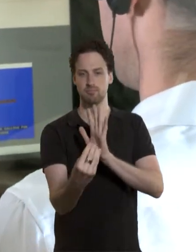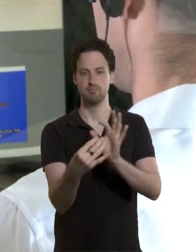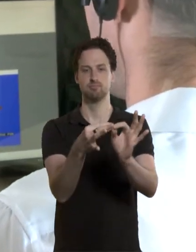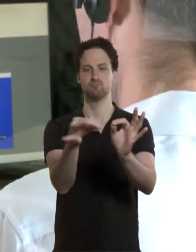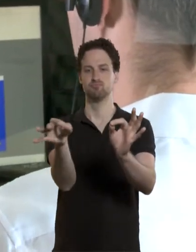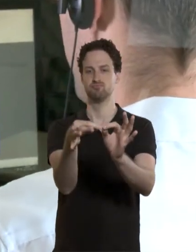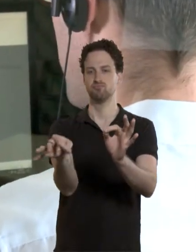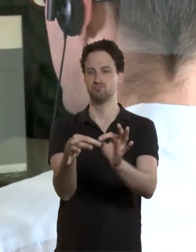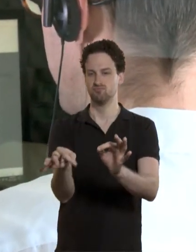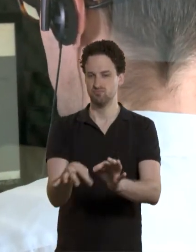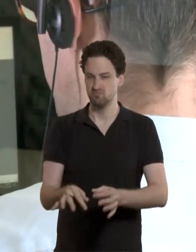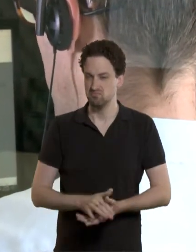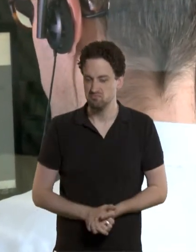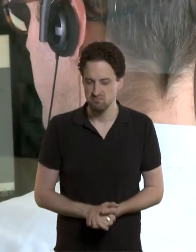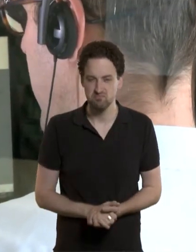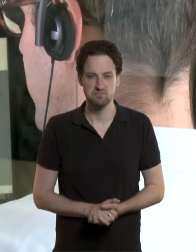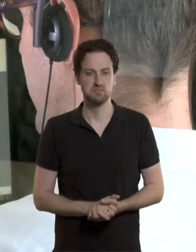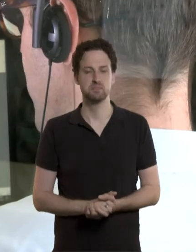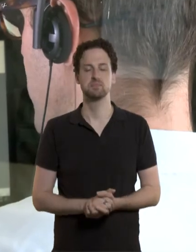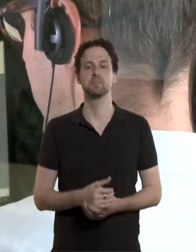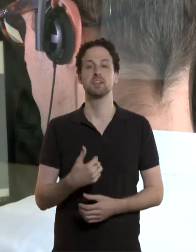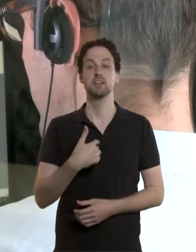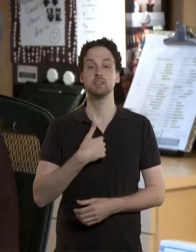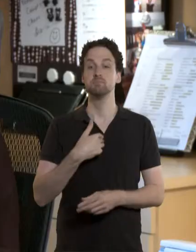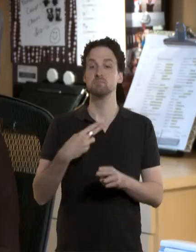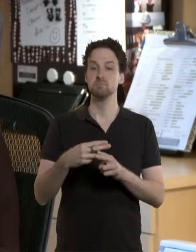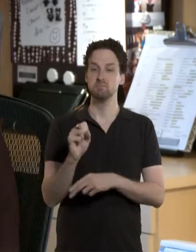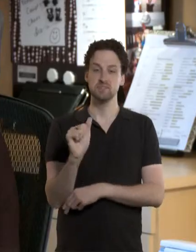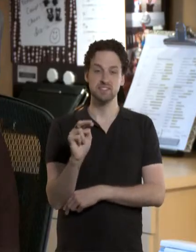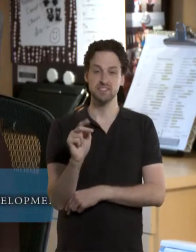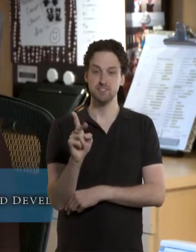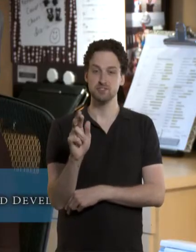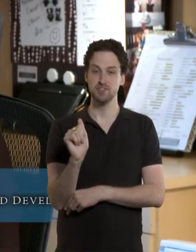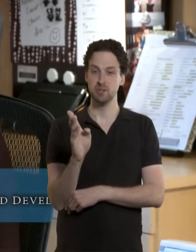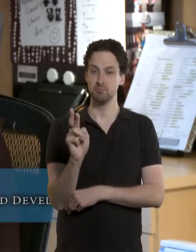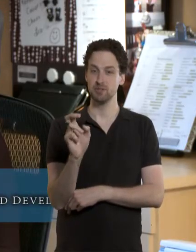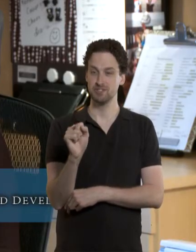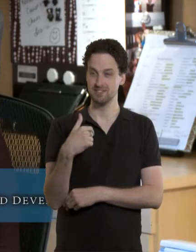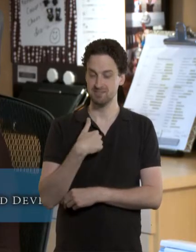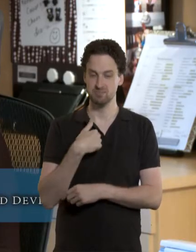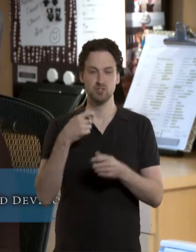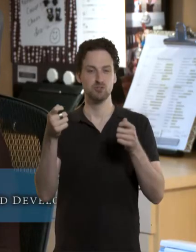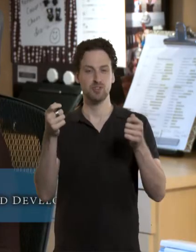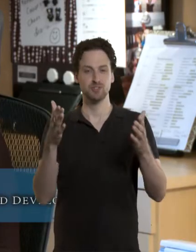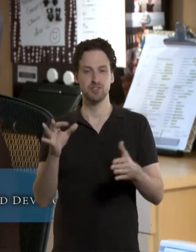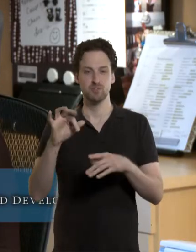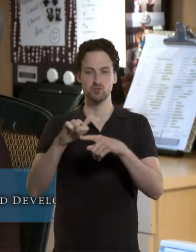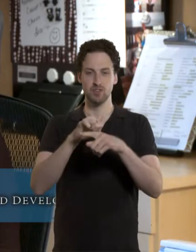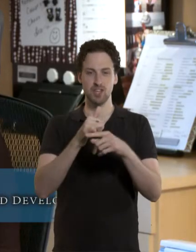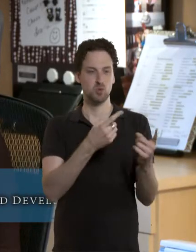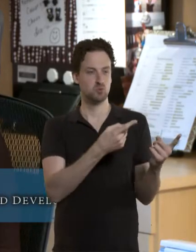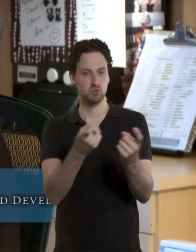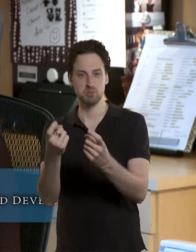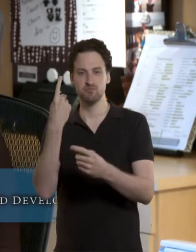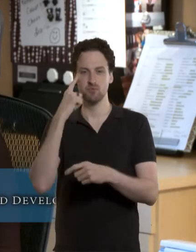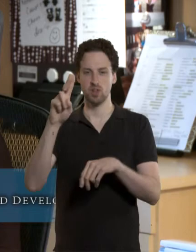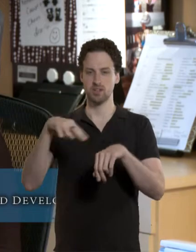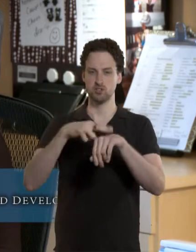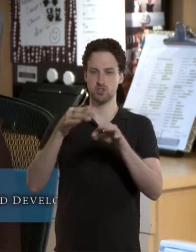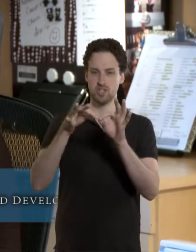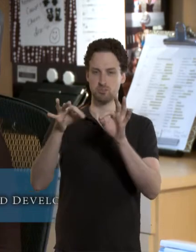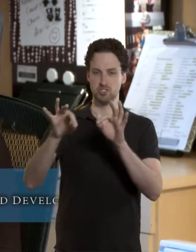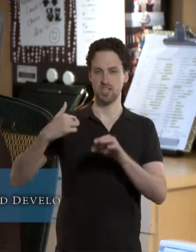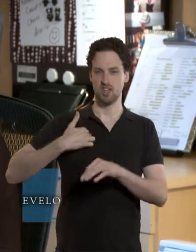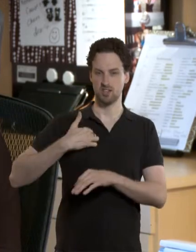transcribes it. Let's begin with steno captioning. My name is Sandra Burns. I'm the Director of Training, Recruitment and Development for